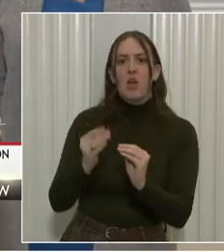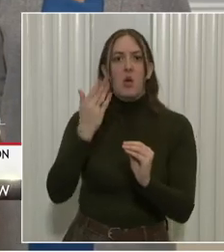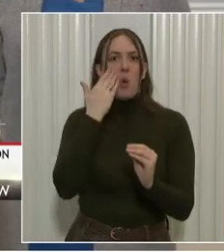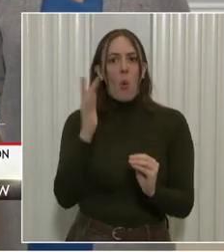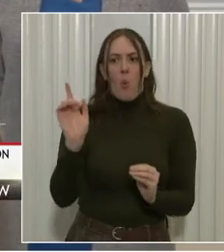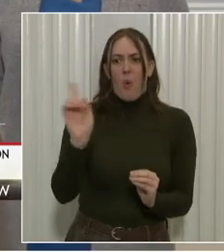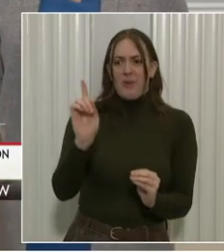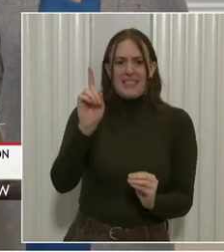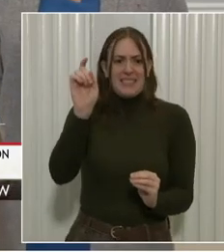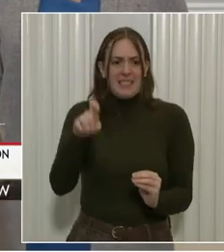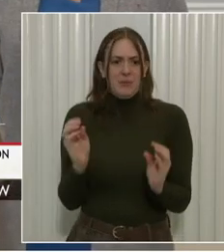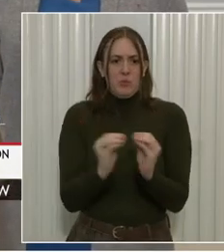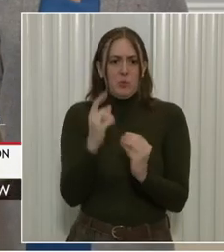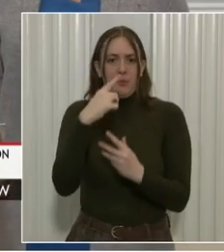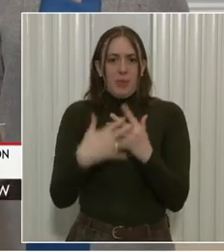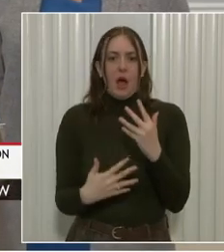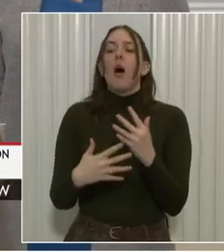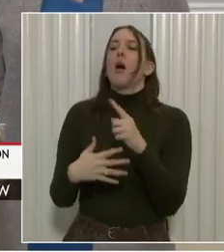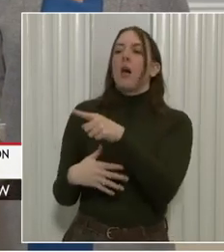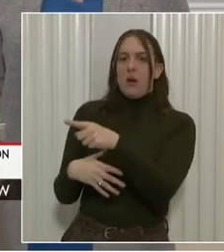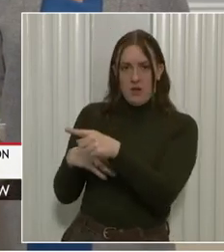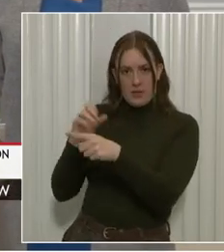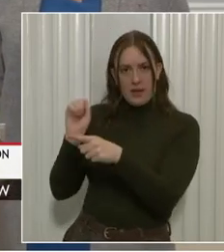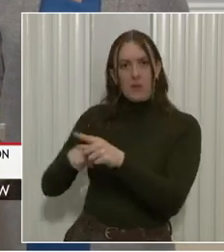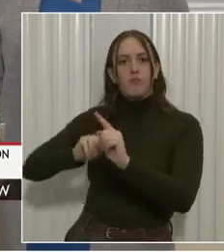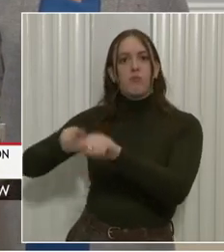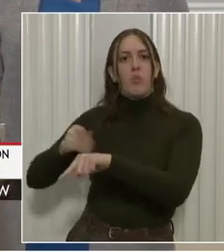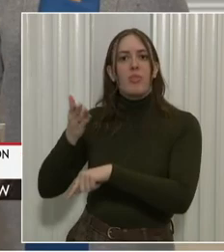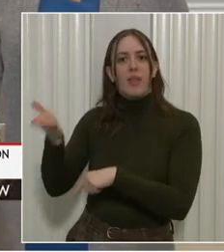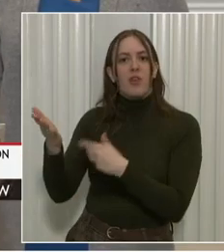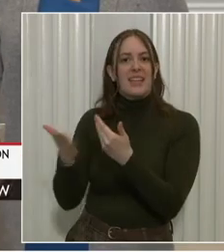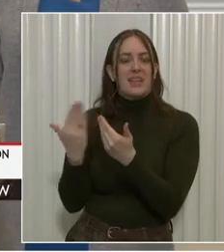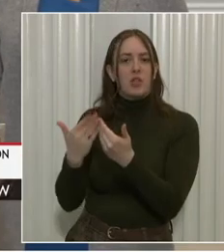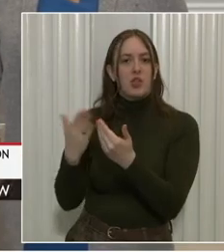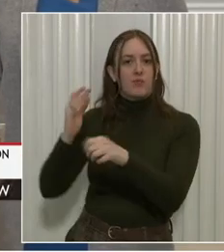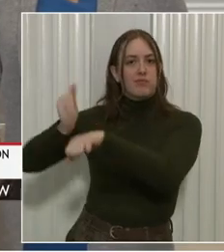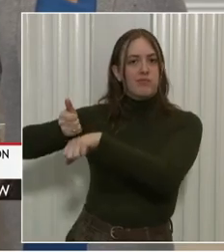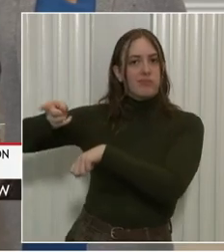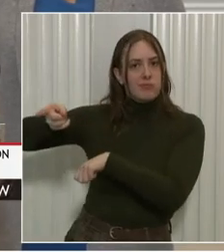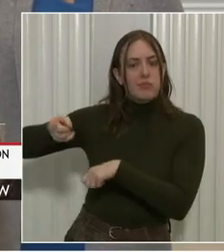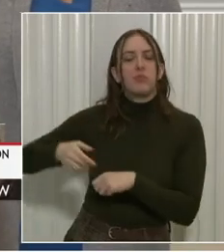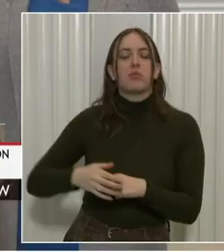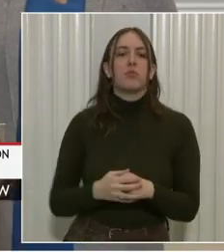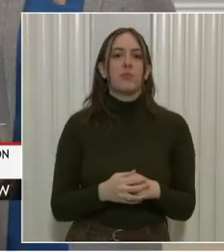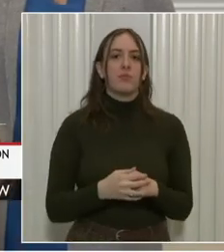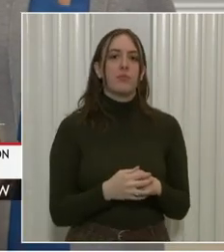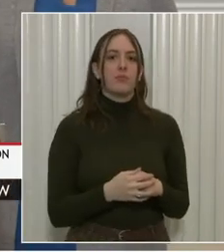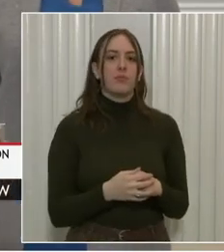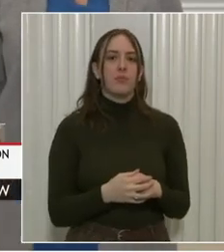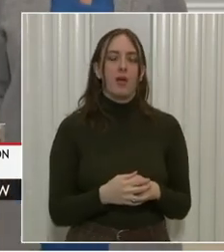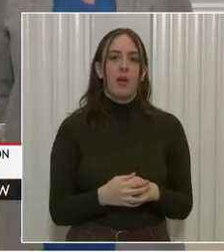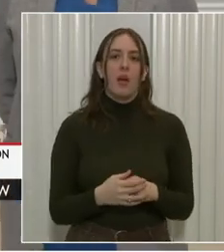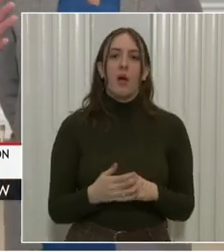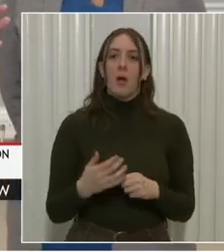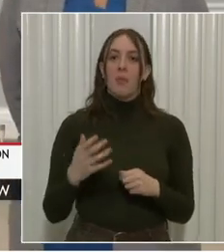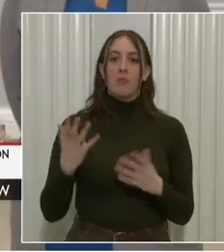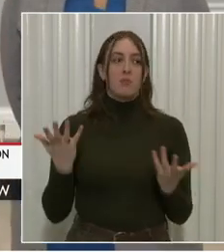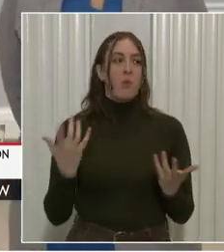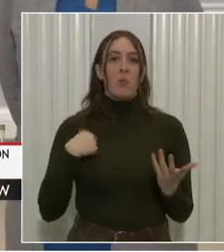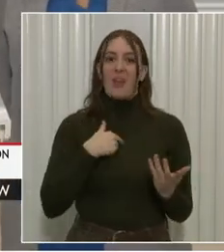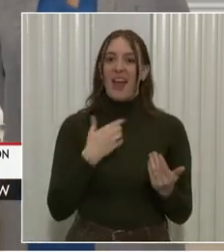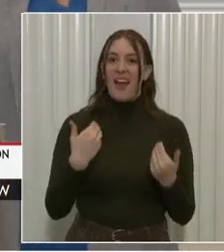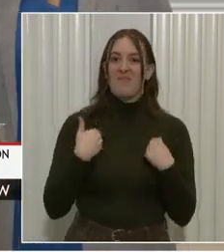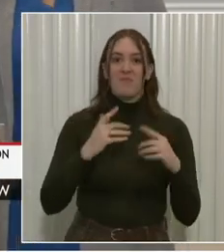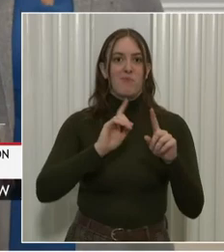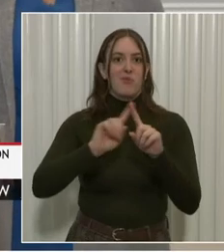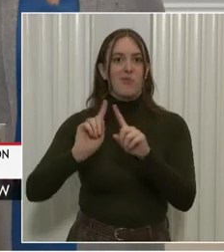those areas. But again, I want to emphasize, particularly with the two folks that sit in the center line of the city, they can rendezvous with our units,